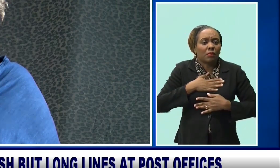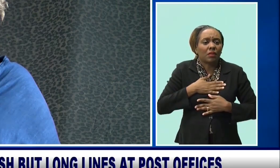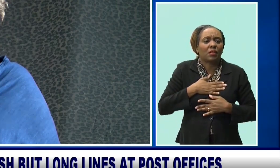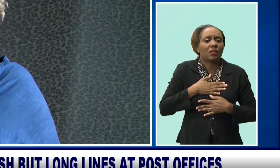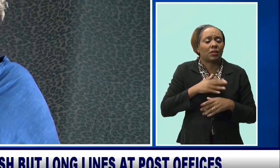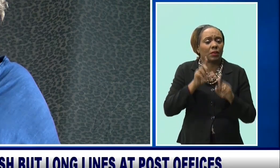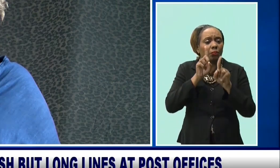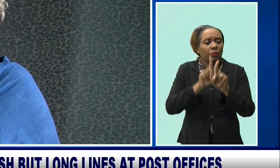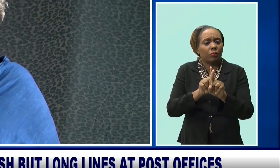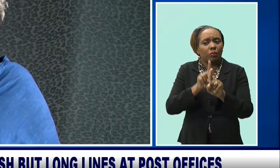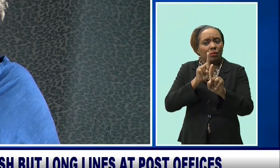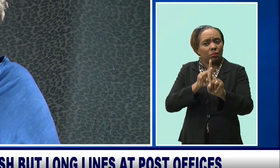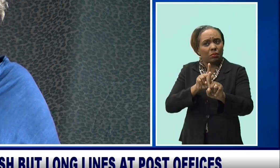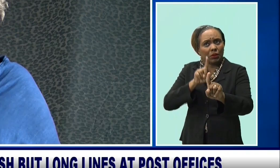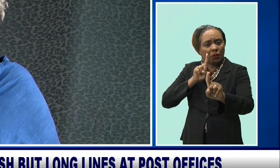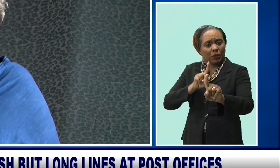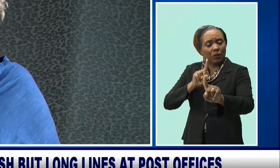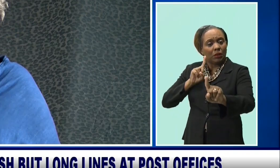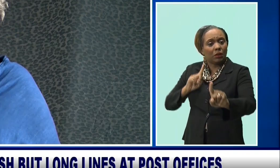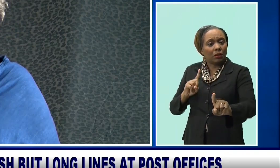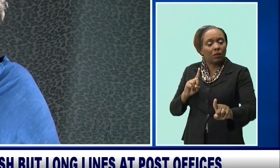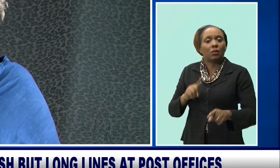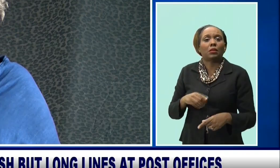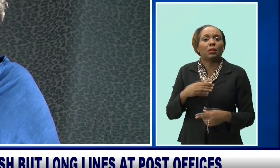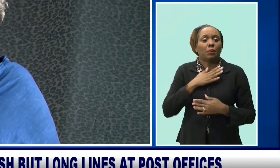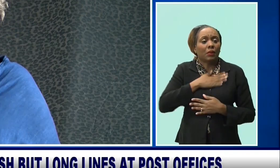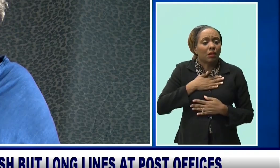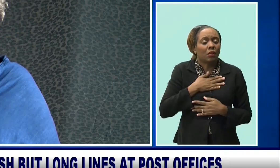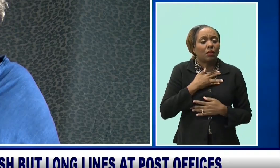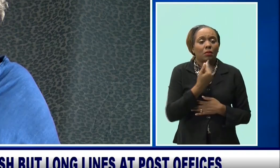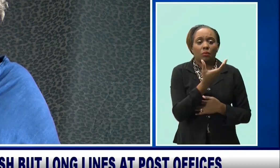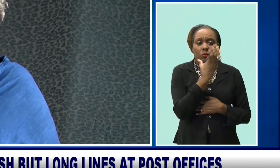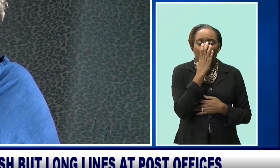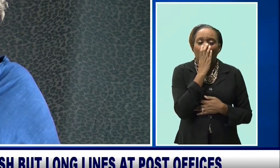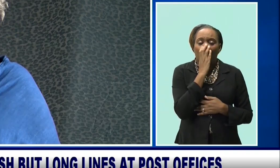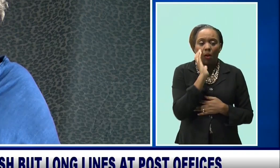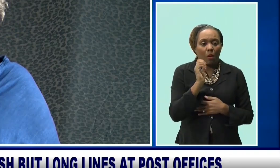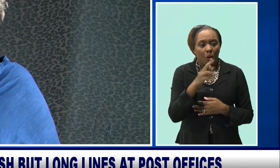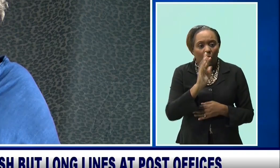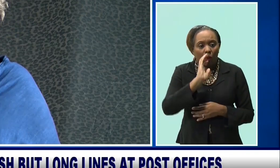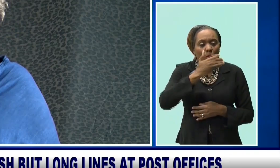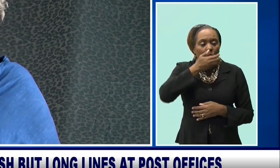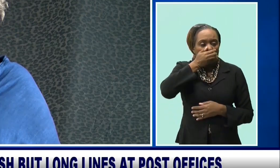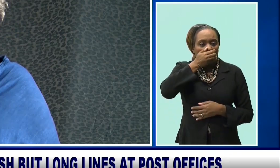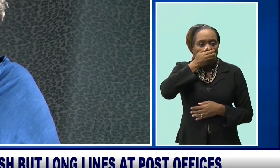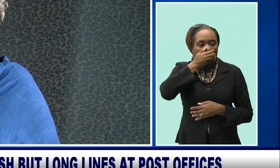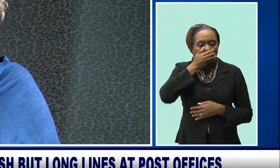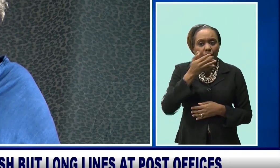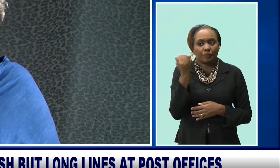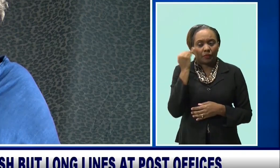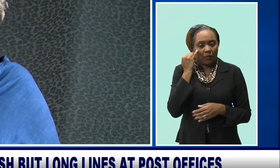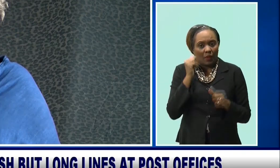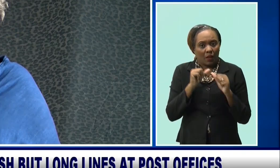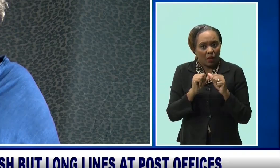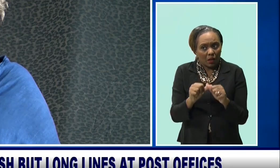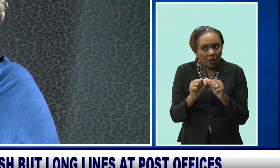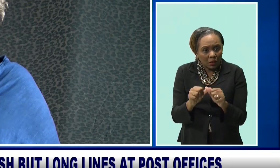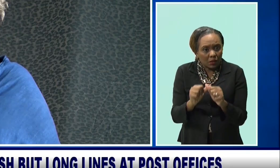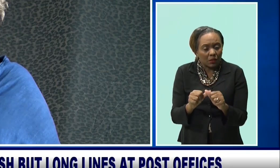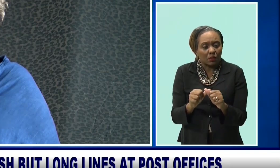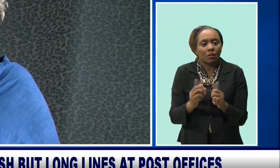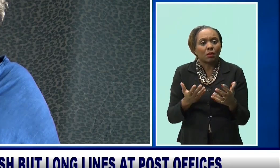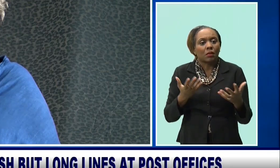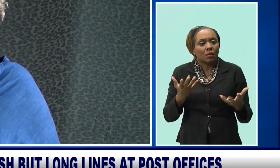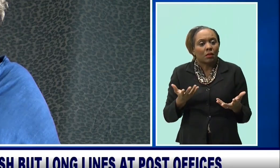social distancing. Please wear masks. Because what's going to happen, if this continues, you're going